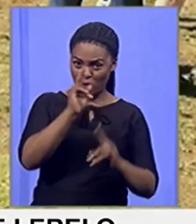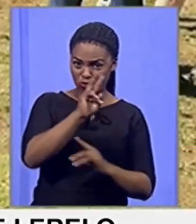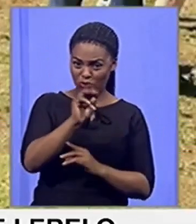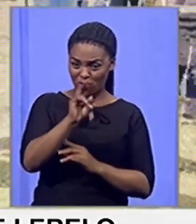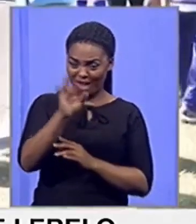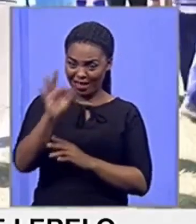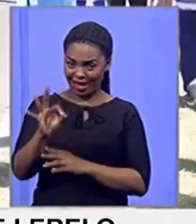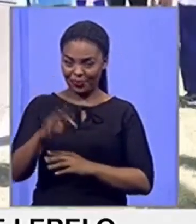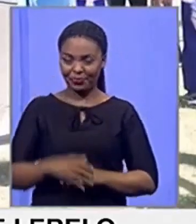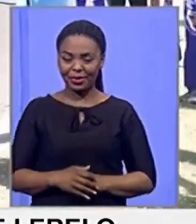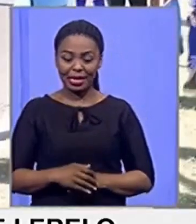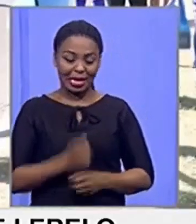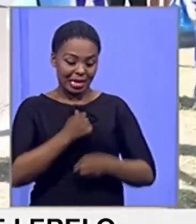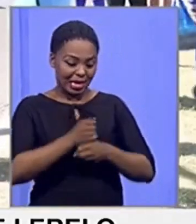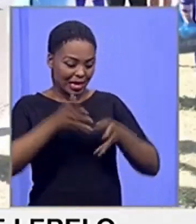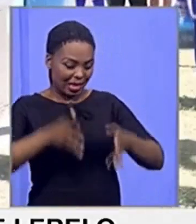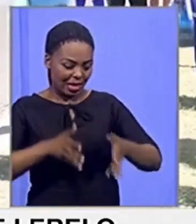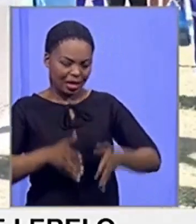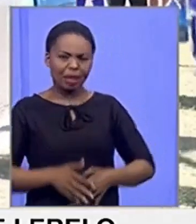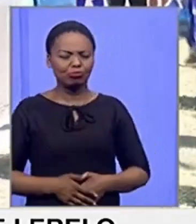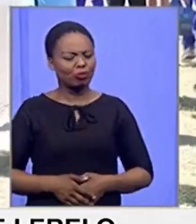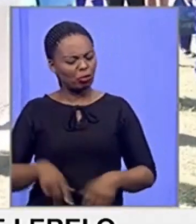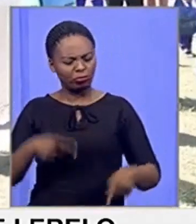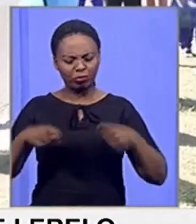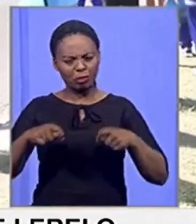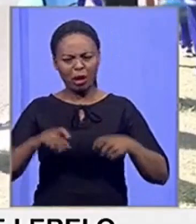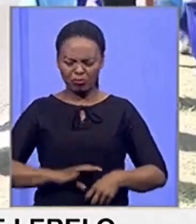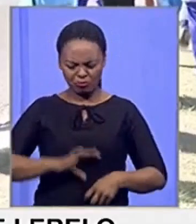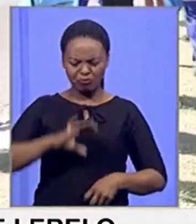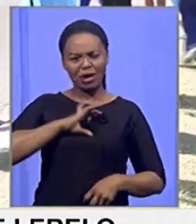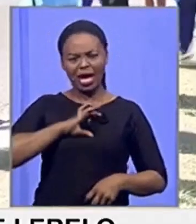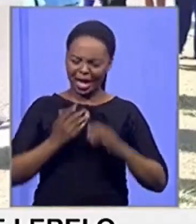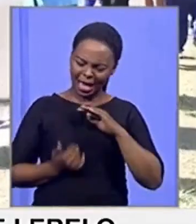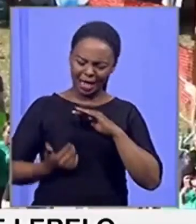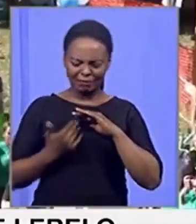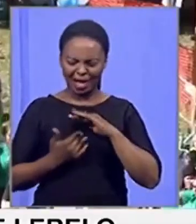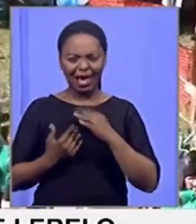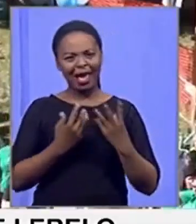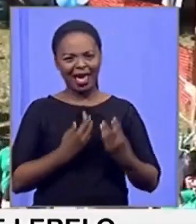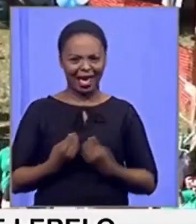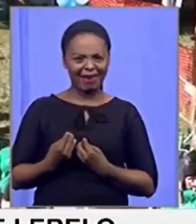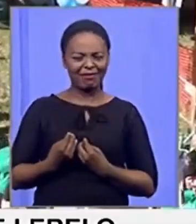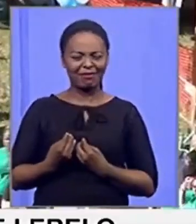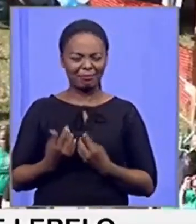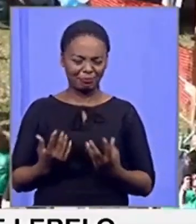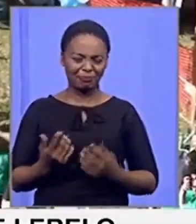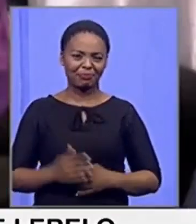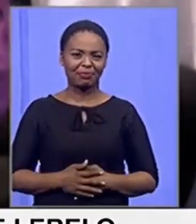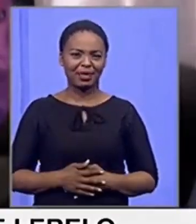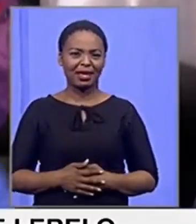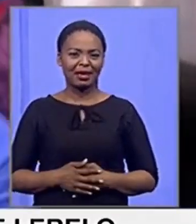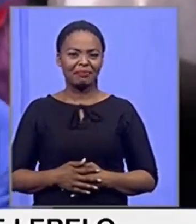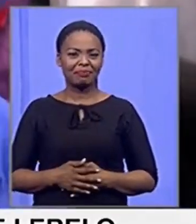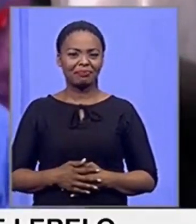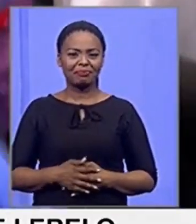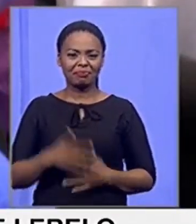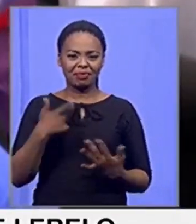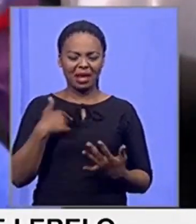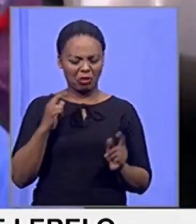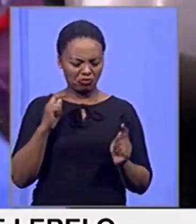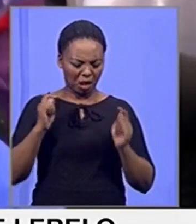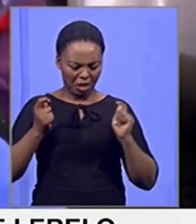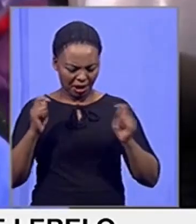Selemong se ke be ke tloa ke na le maikemišetšo a magolo ke le gopola Challenger Station e